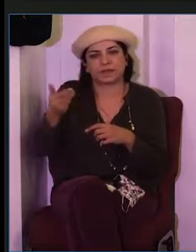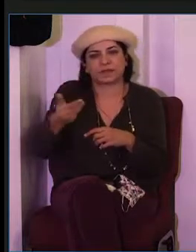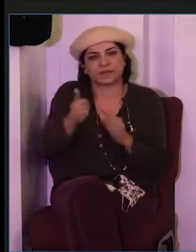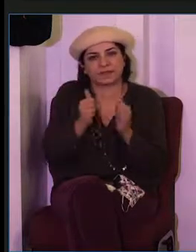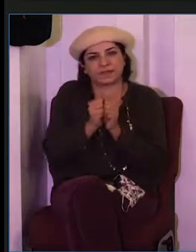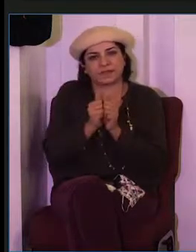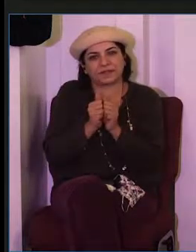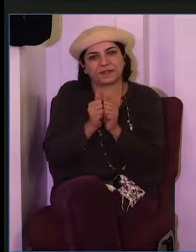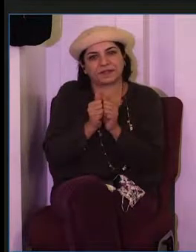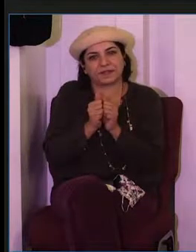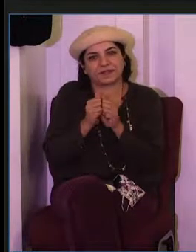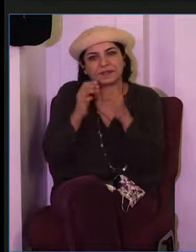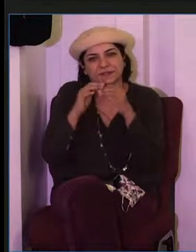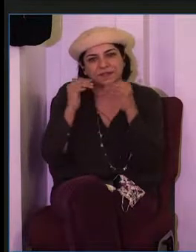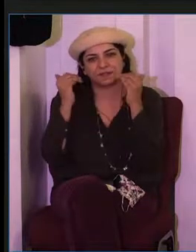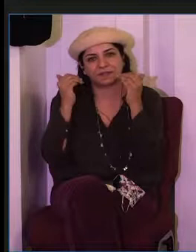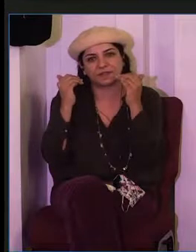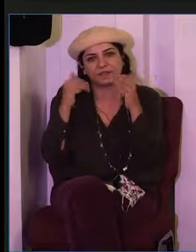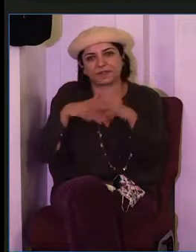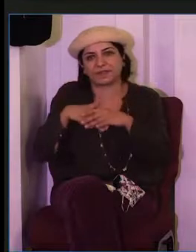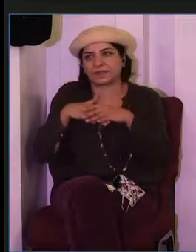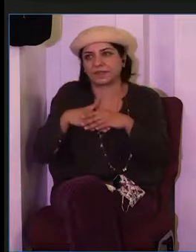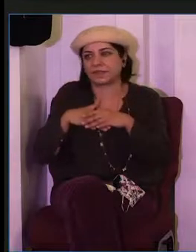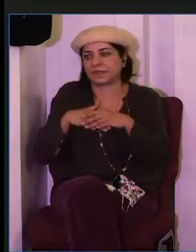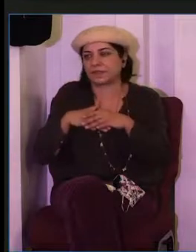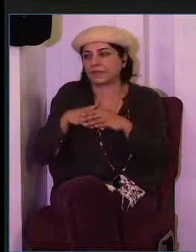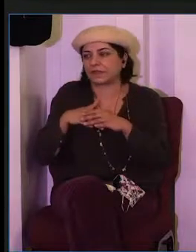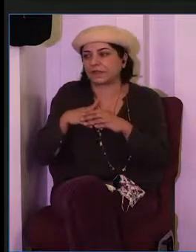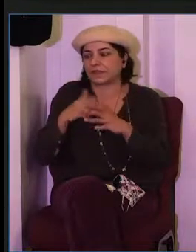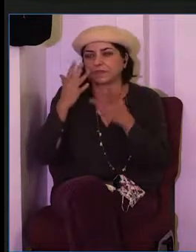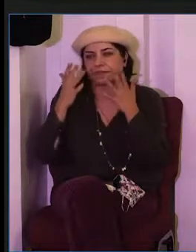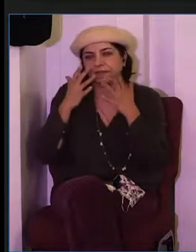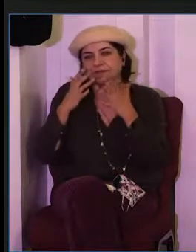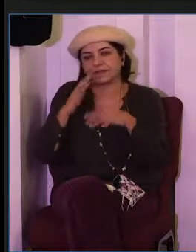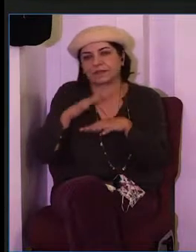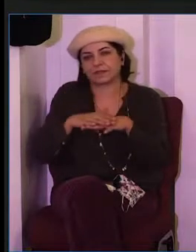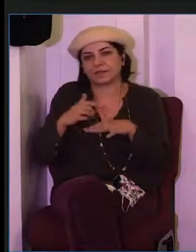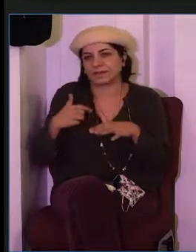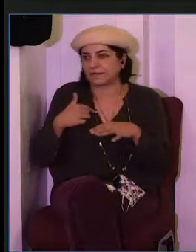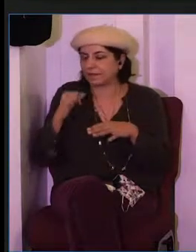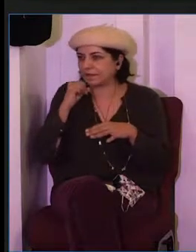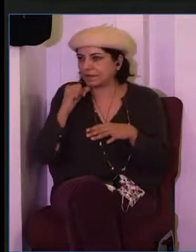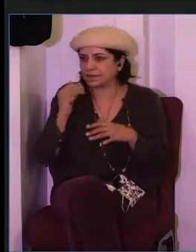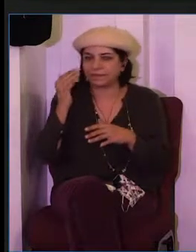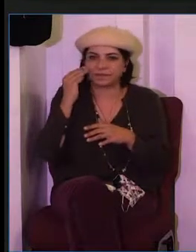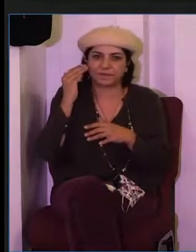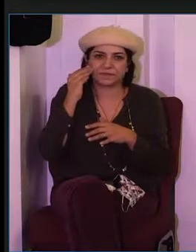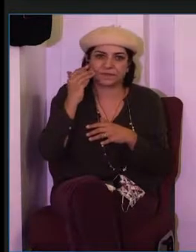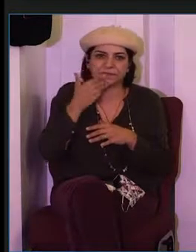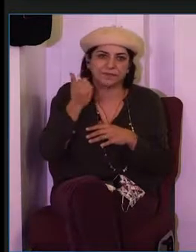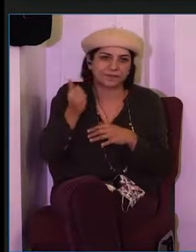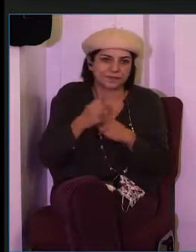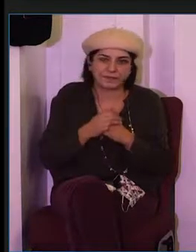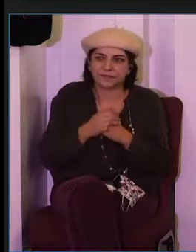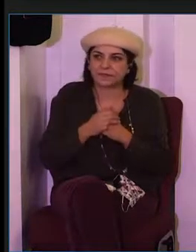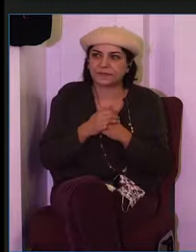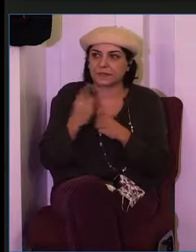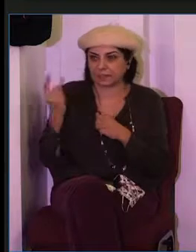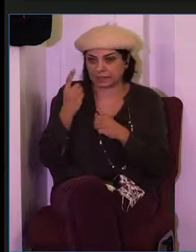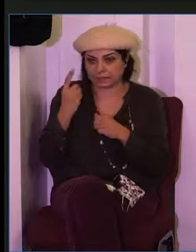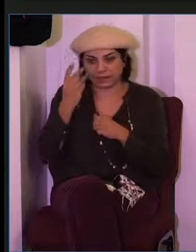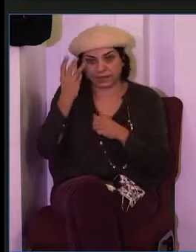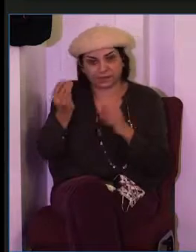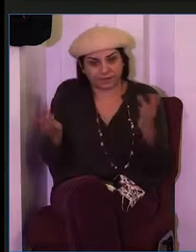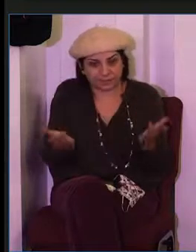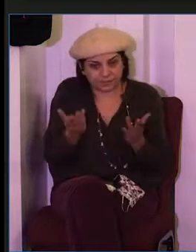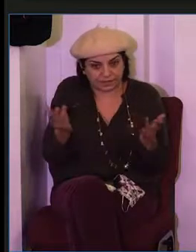and a handshake, and shame on me for not getting to know him better. So my ask to you, if there's someone out here